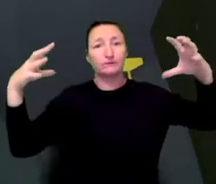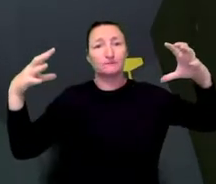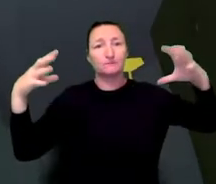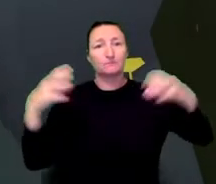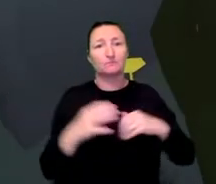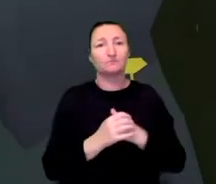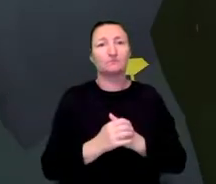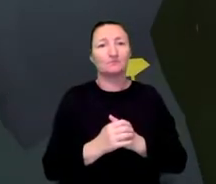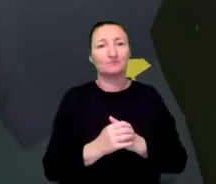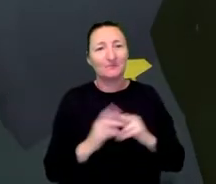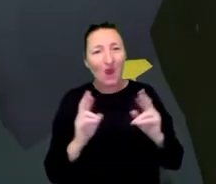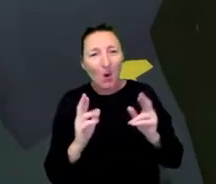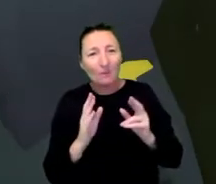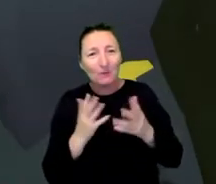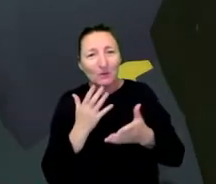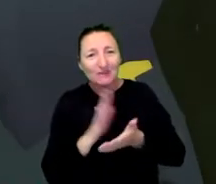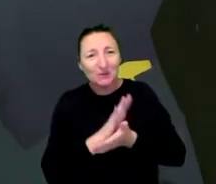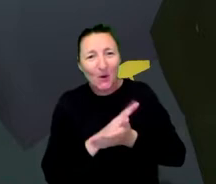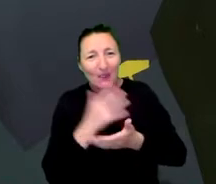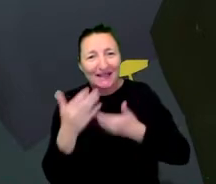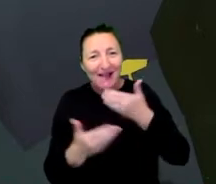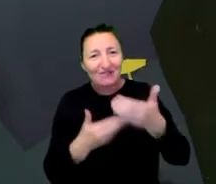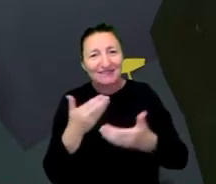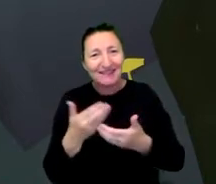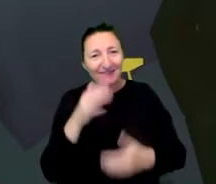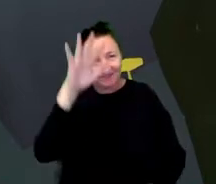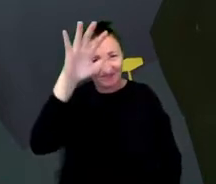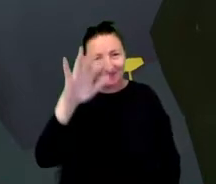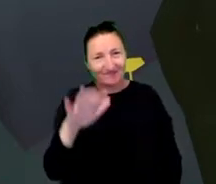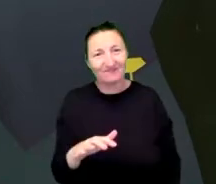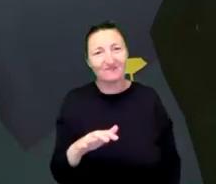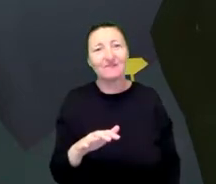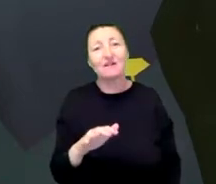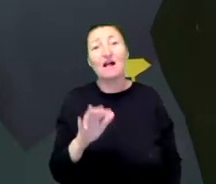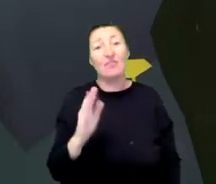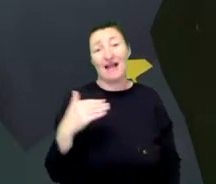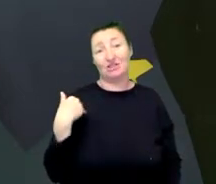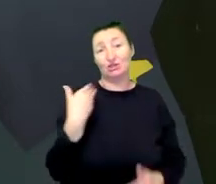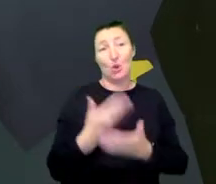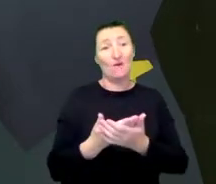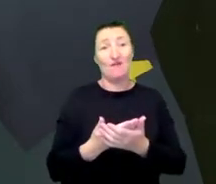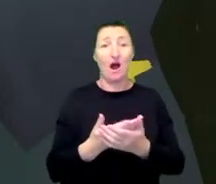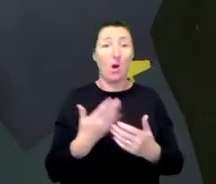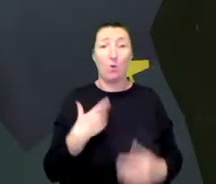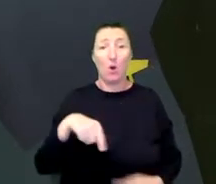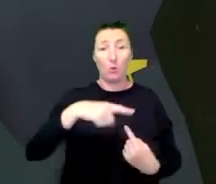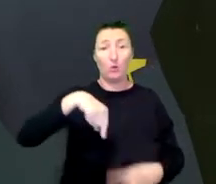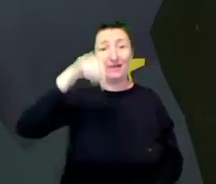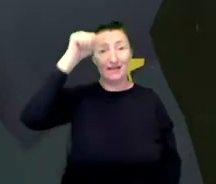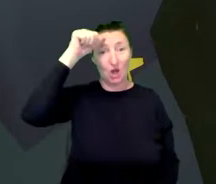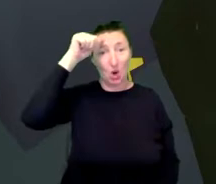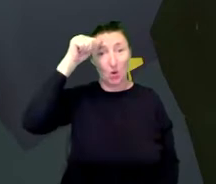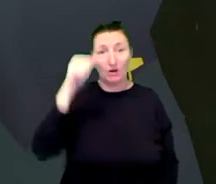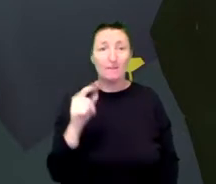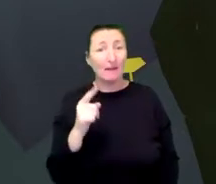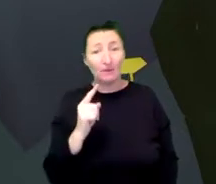that. I did a lot. And please, this is just what we know about the labyrinth so far in Hivemind, so if you have contributions or ideas.